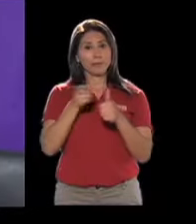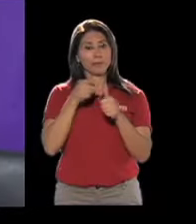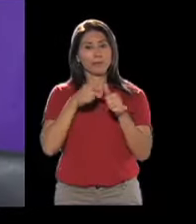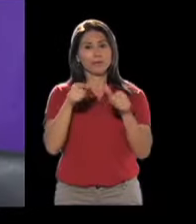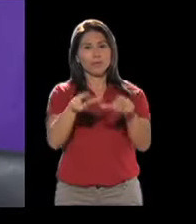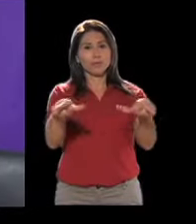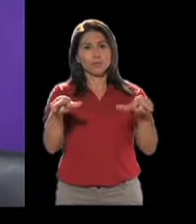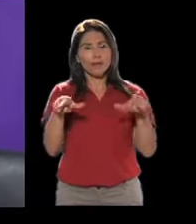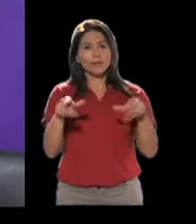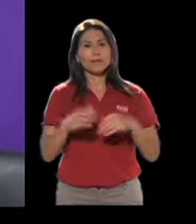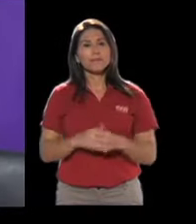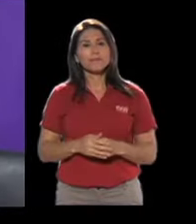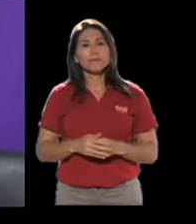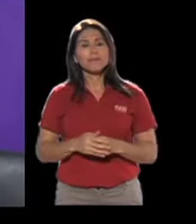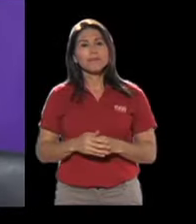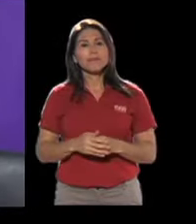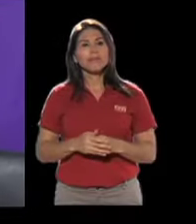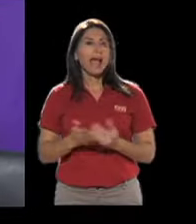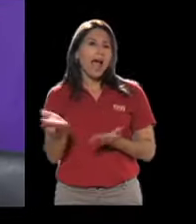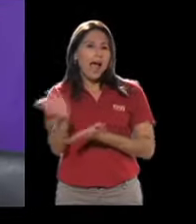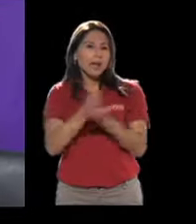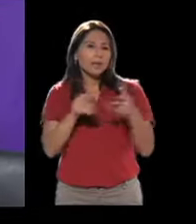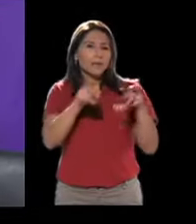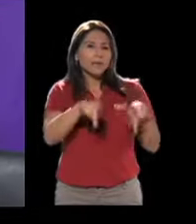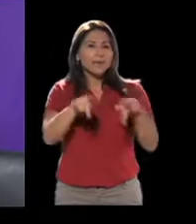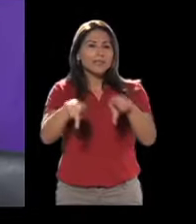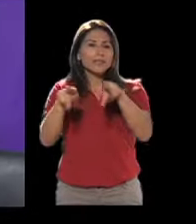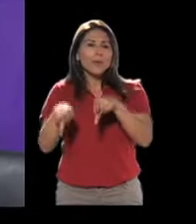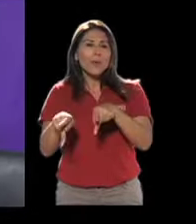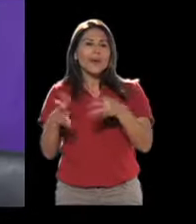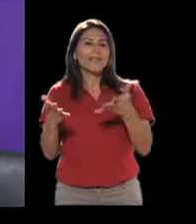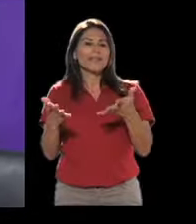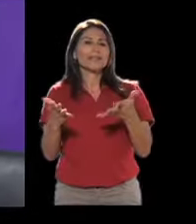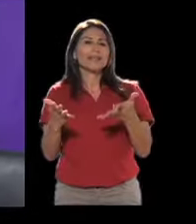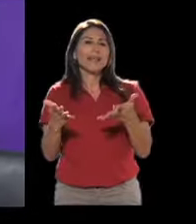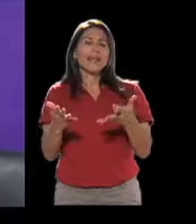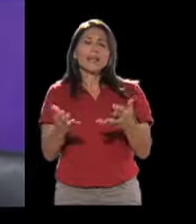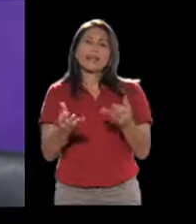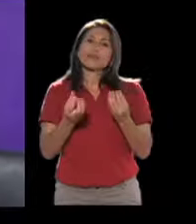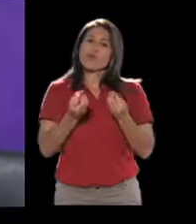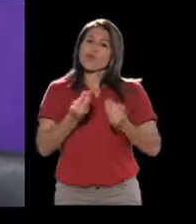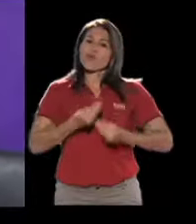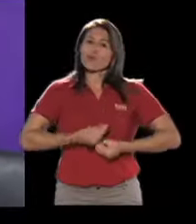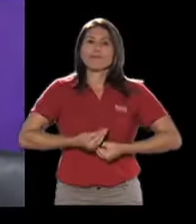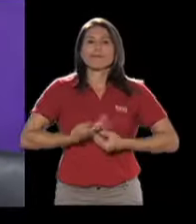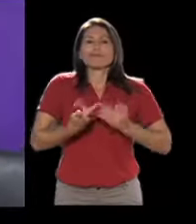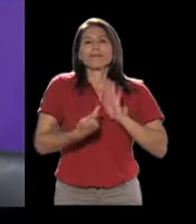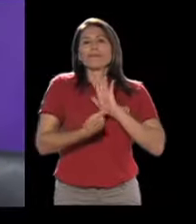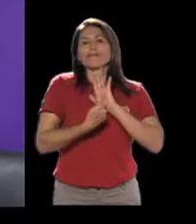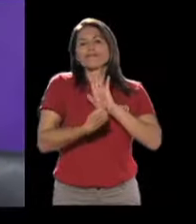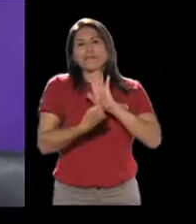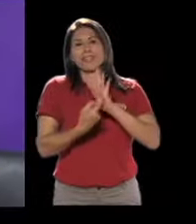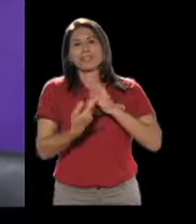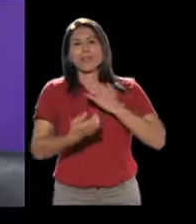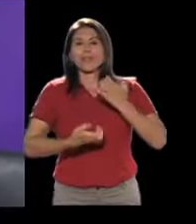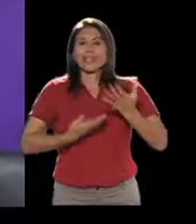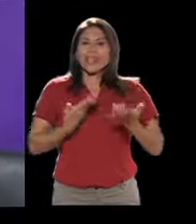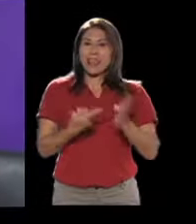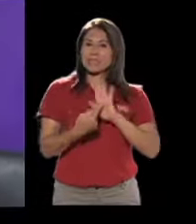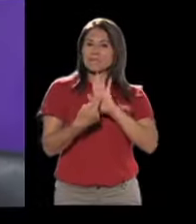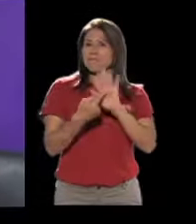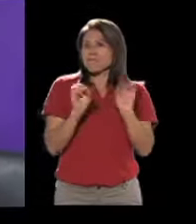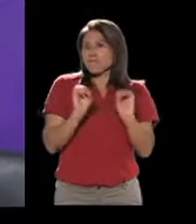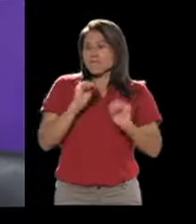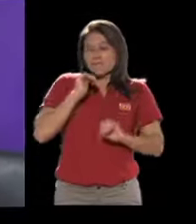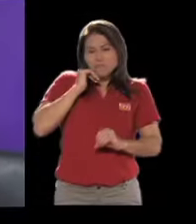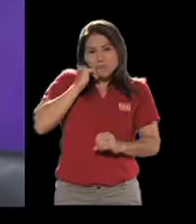en there primer are lugar, some people hay that algunas are very personas extroverted, que son meaning muy that extrovertidas, they are not shy, que